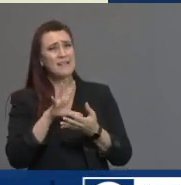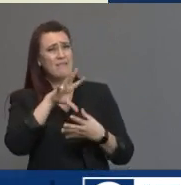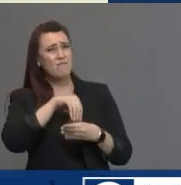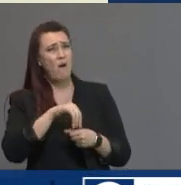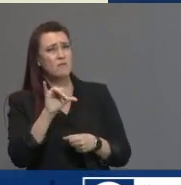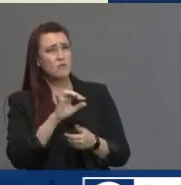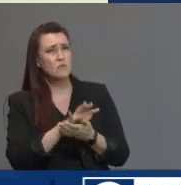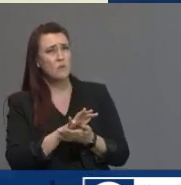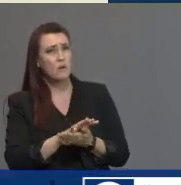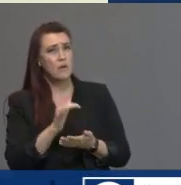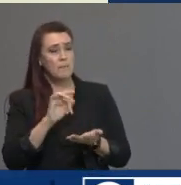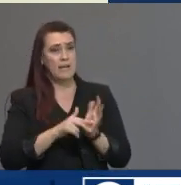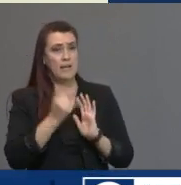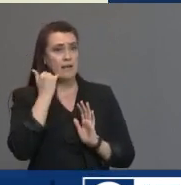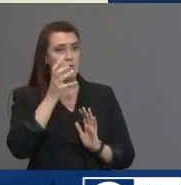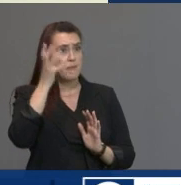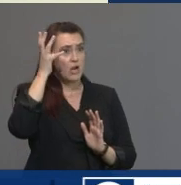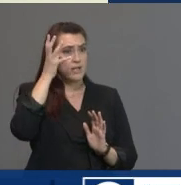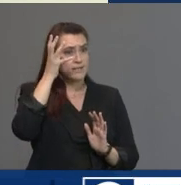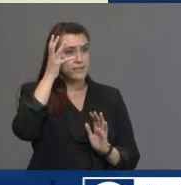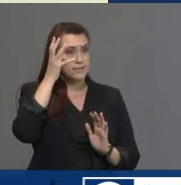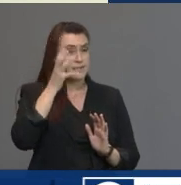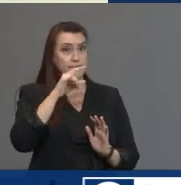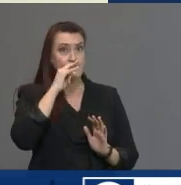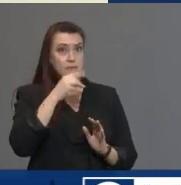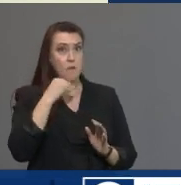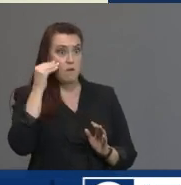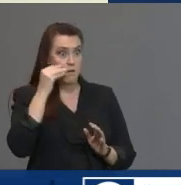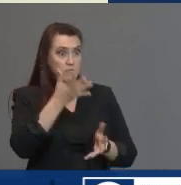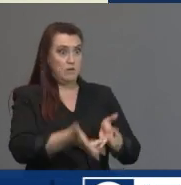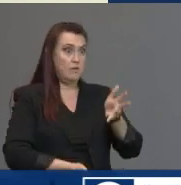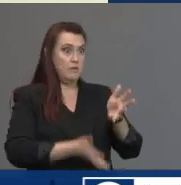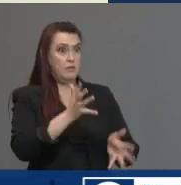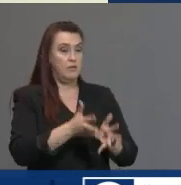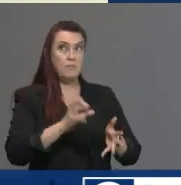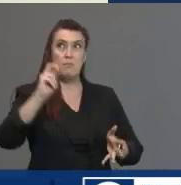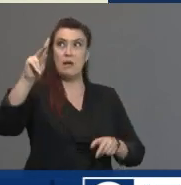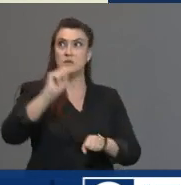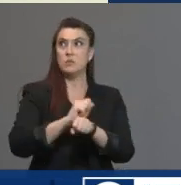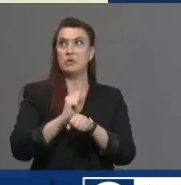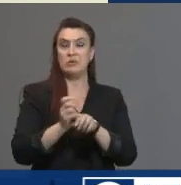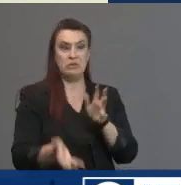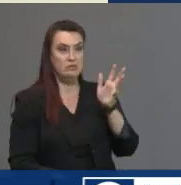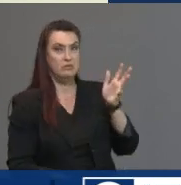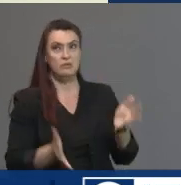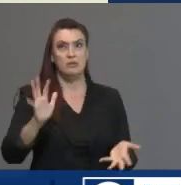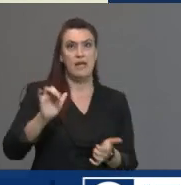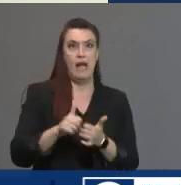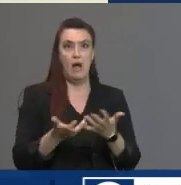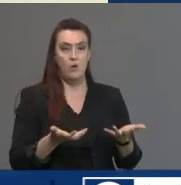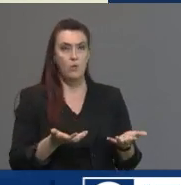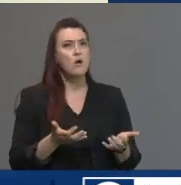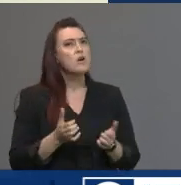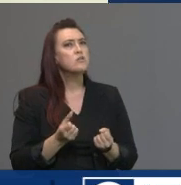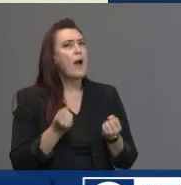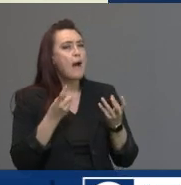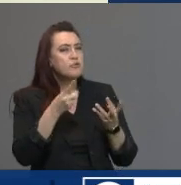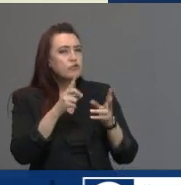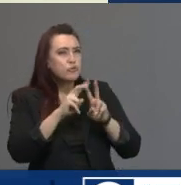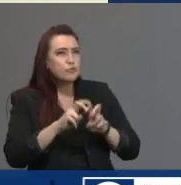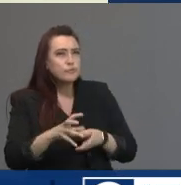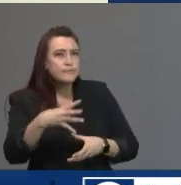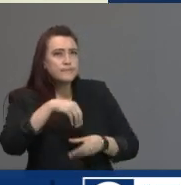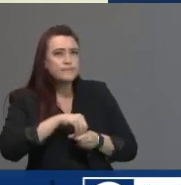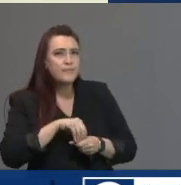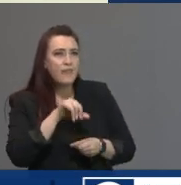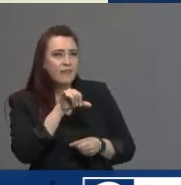this too, in a sense of if parents don't have kids in school, it's hard for them to go back to work in some sense. How much are you thinking of that? And obviously the